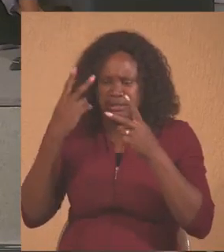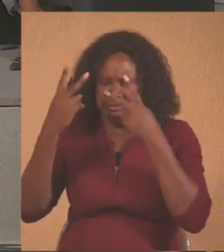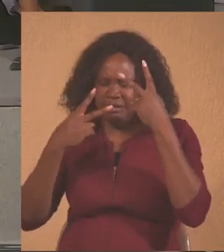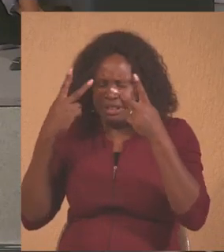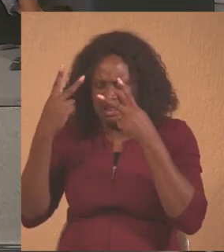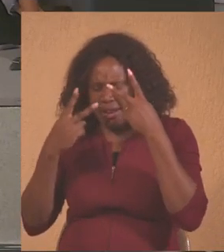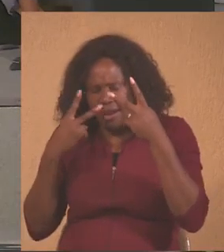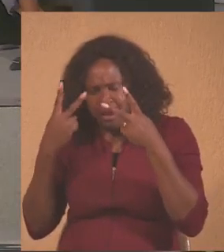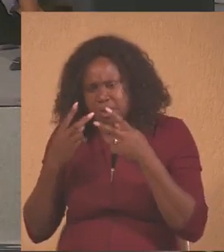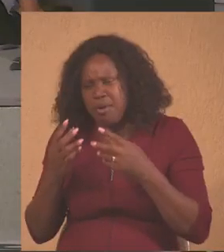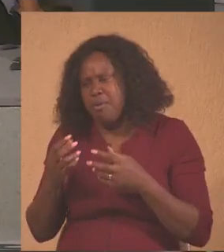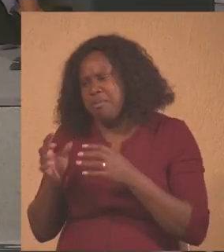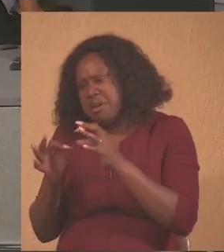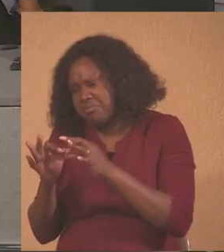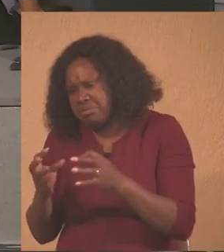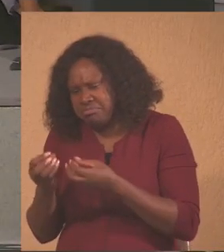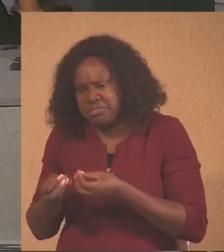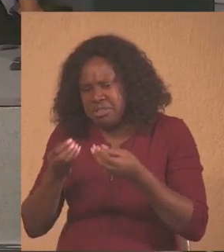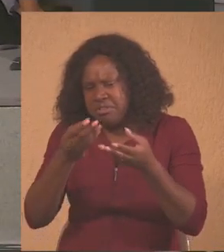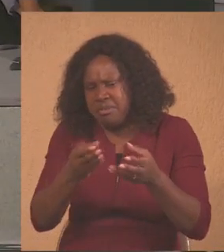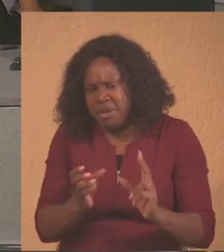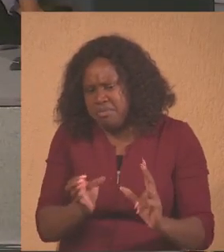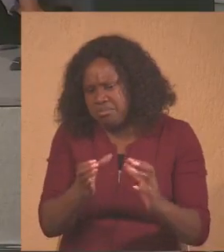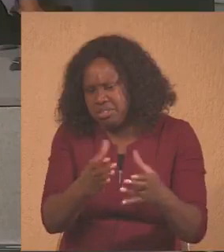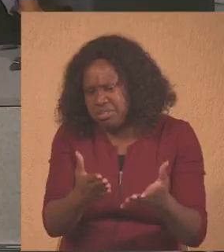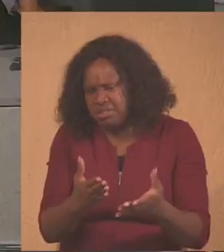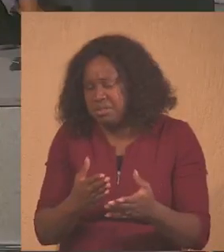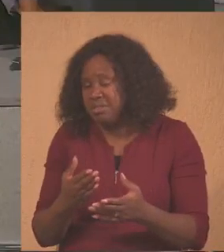come drop off something for them, what are the procedures there?